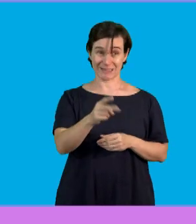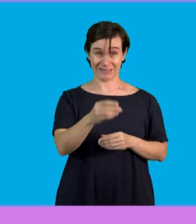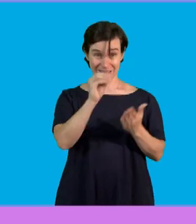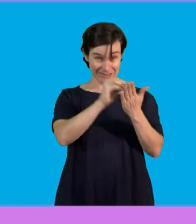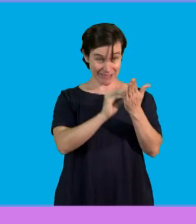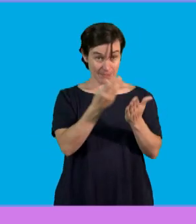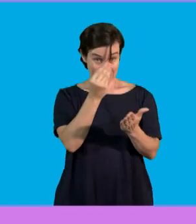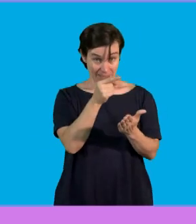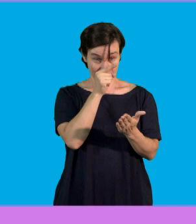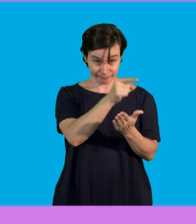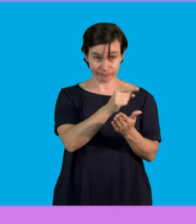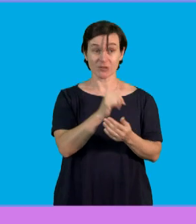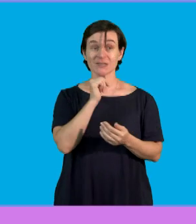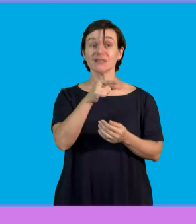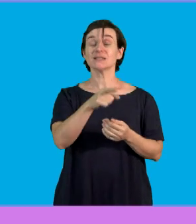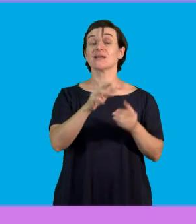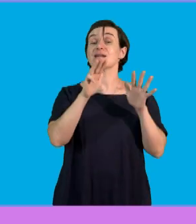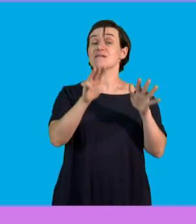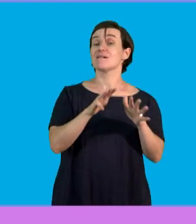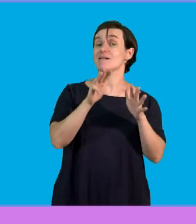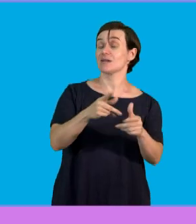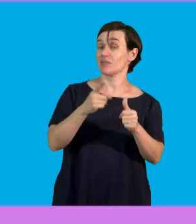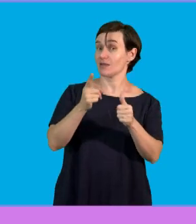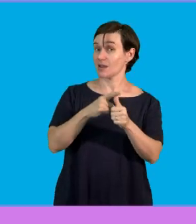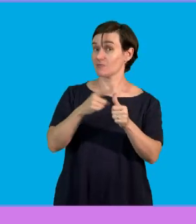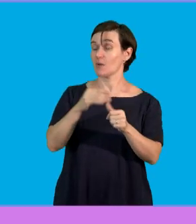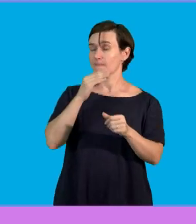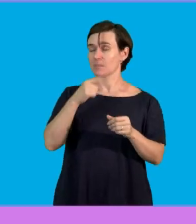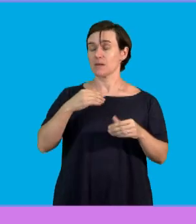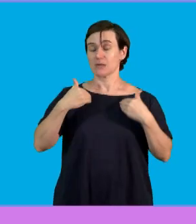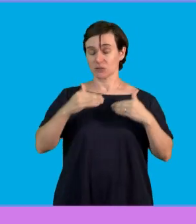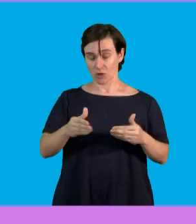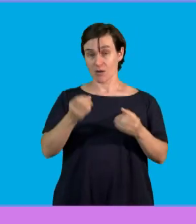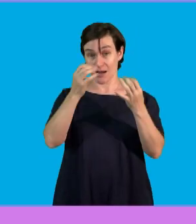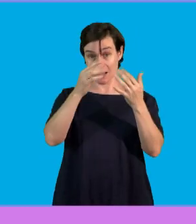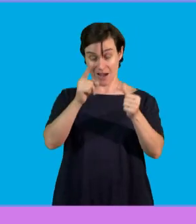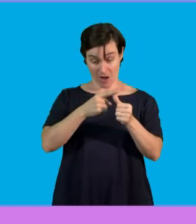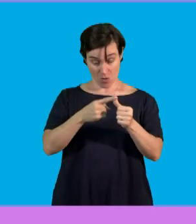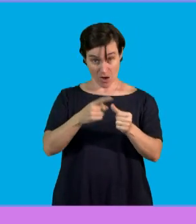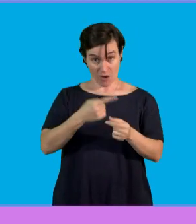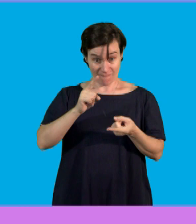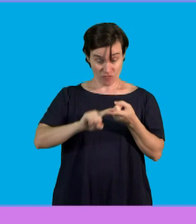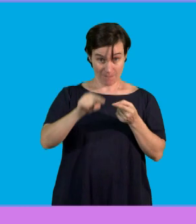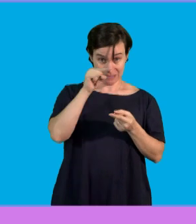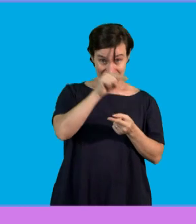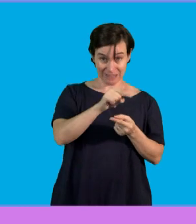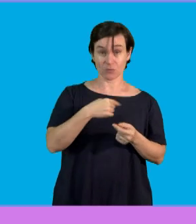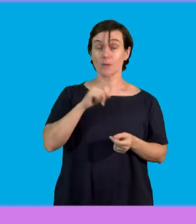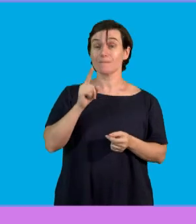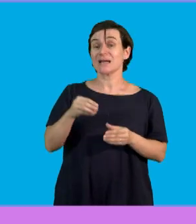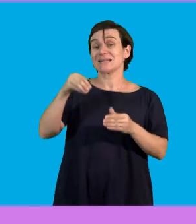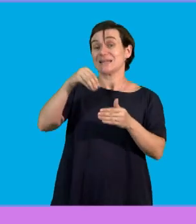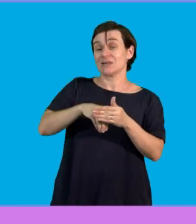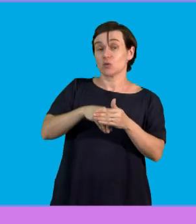statement. So if it says from the 19th, you're going to start counting on the 19th. We are also including the day on